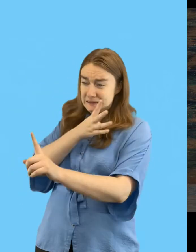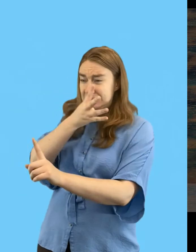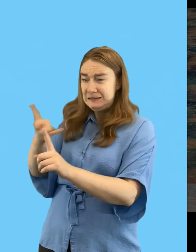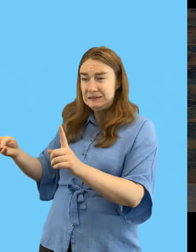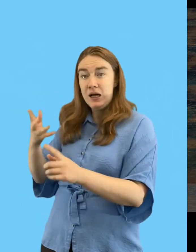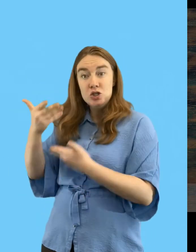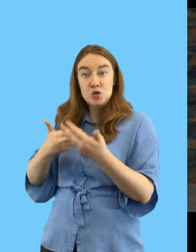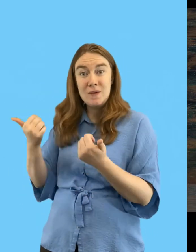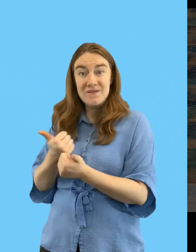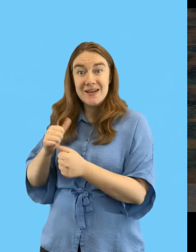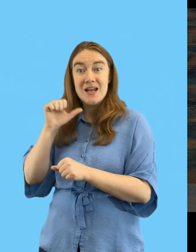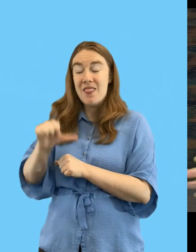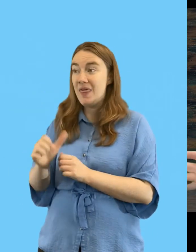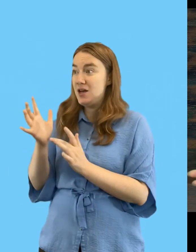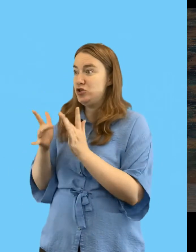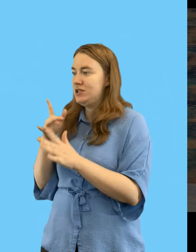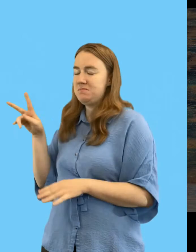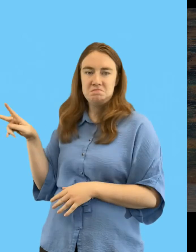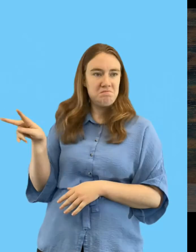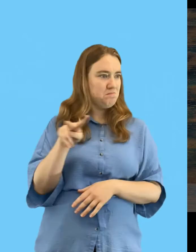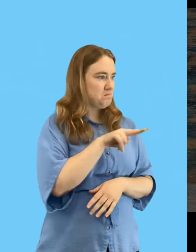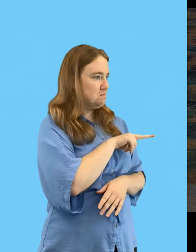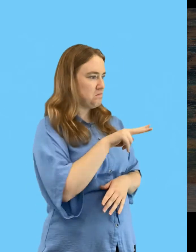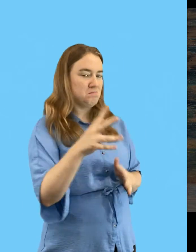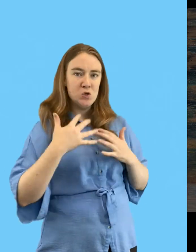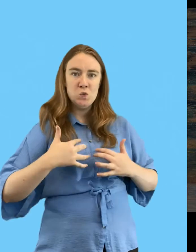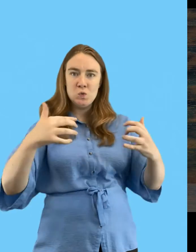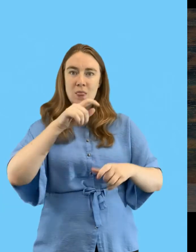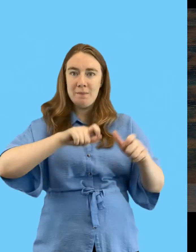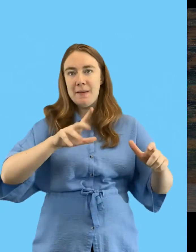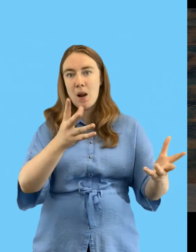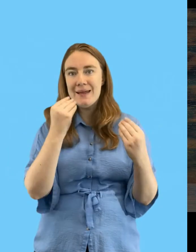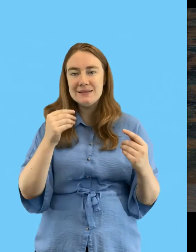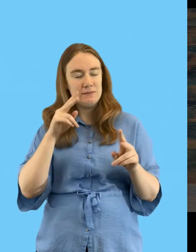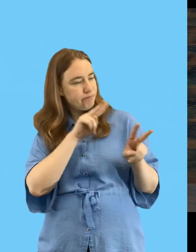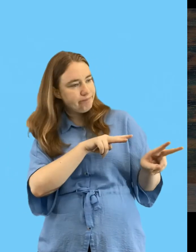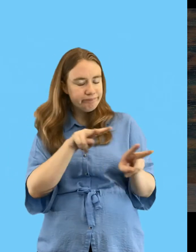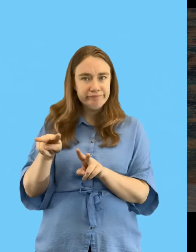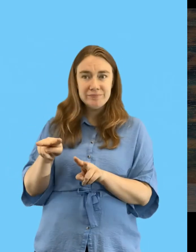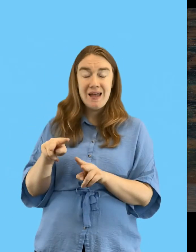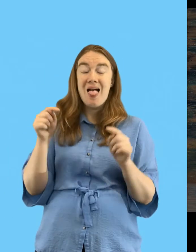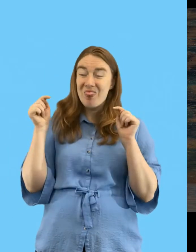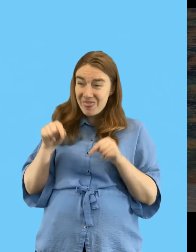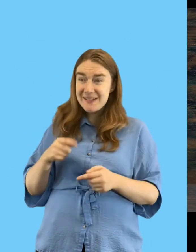story. And then Jesus looks around the room and he says to all those listening,